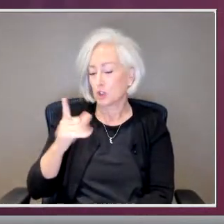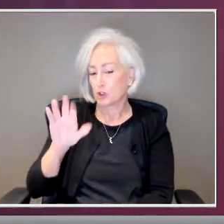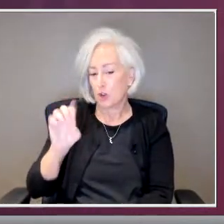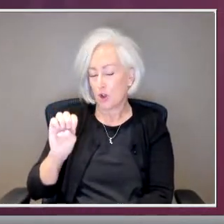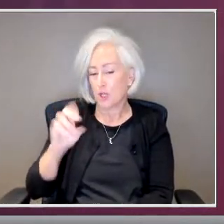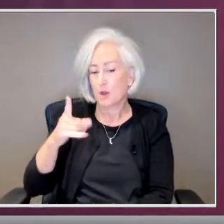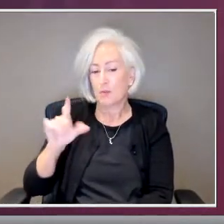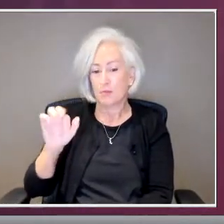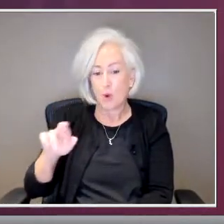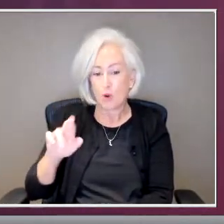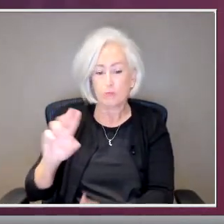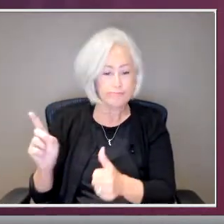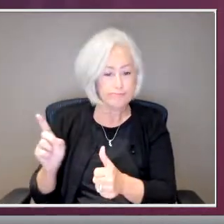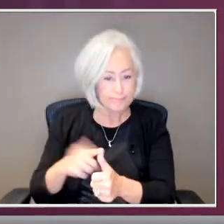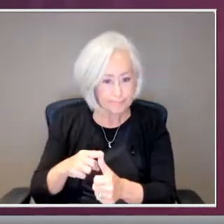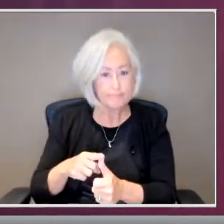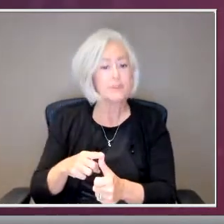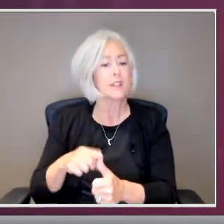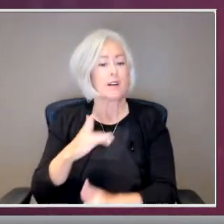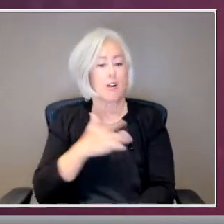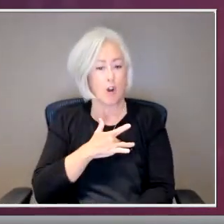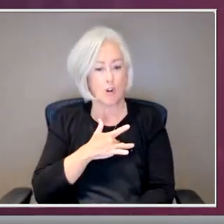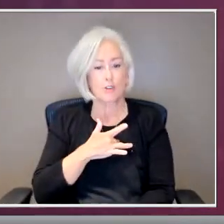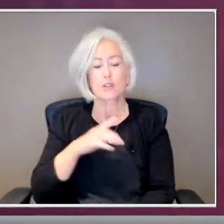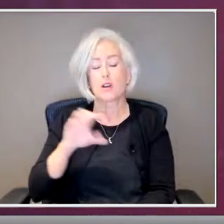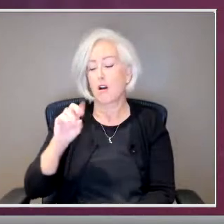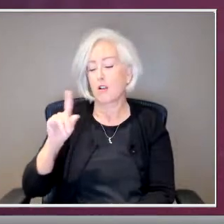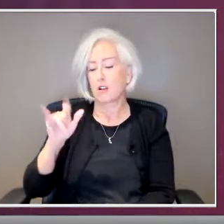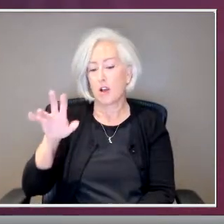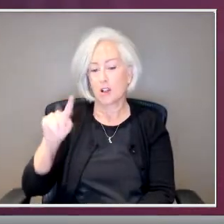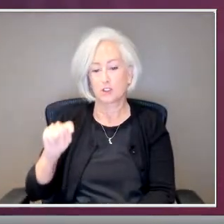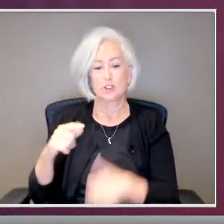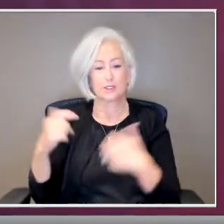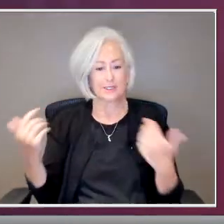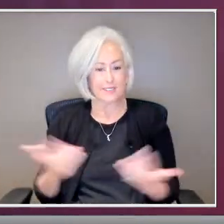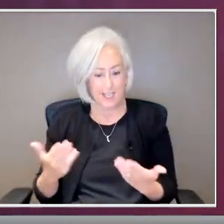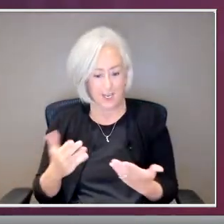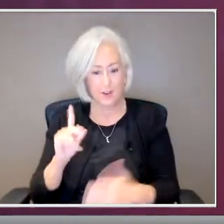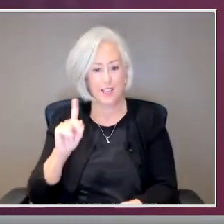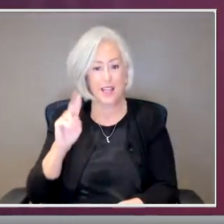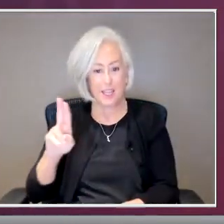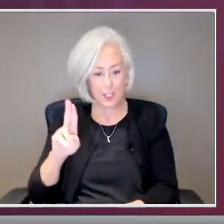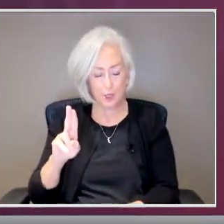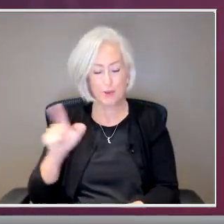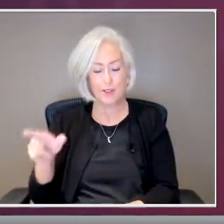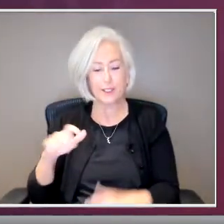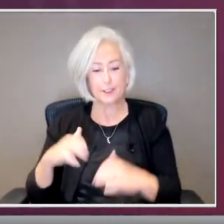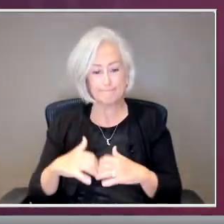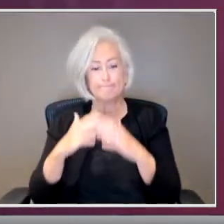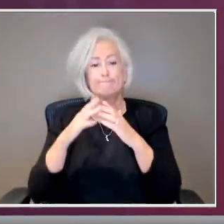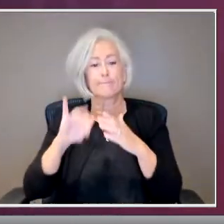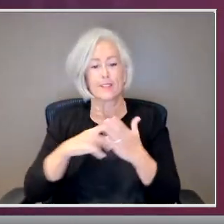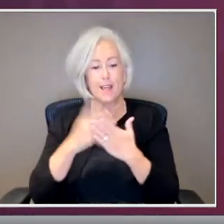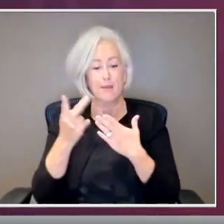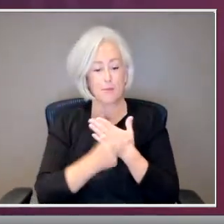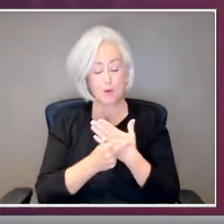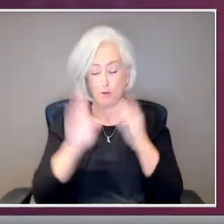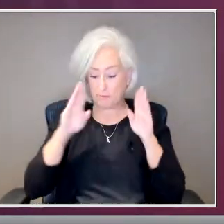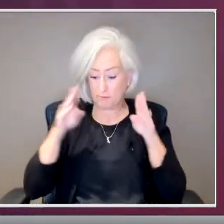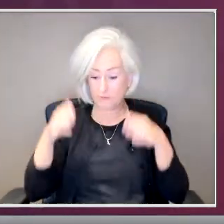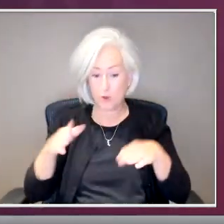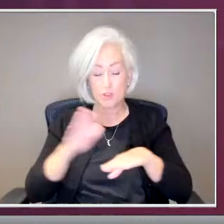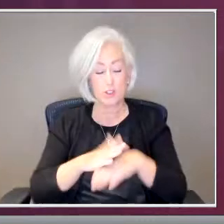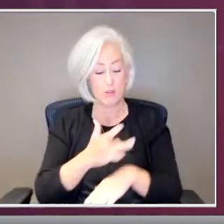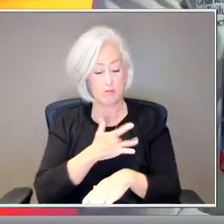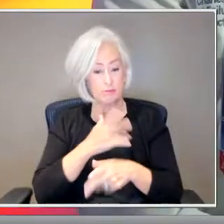and he founded the cardio-oncology program here at the University of Kansas Health System. It focuses on the cardiac care of